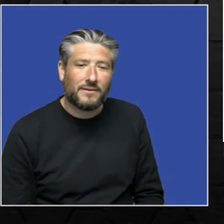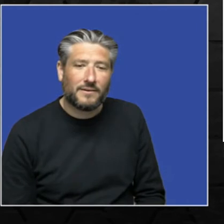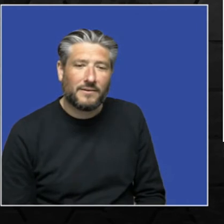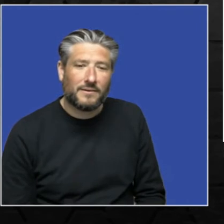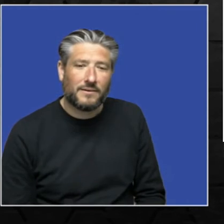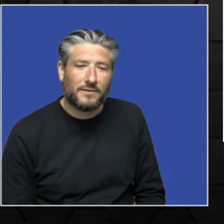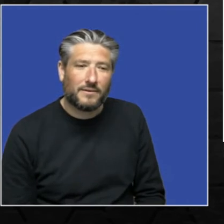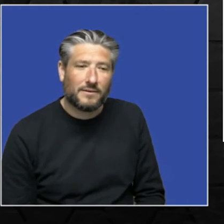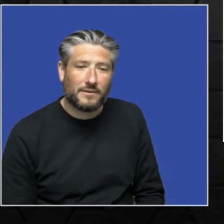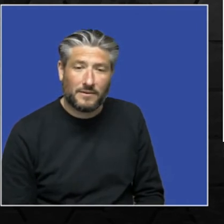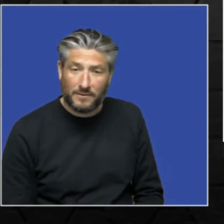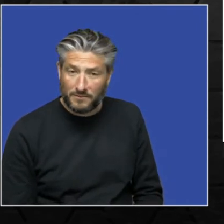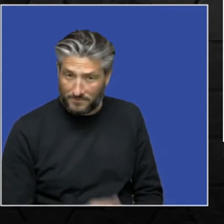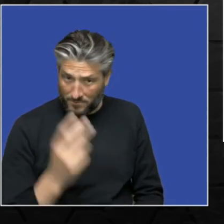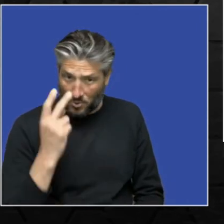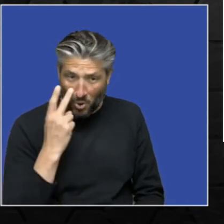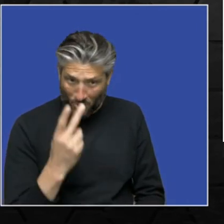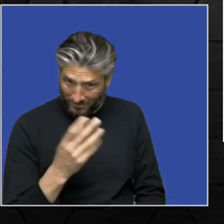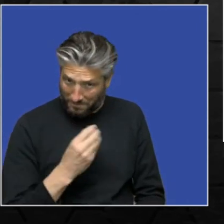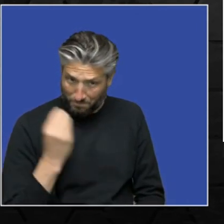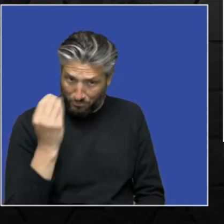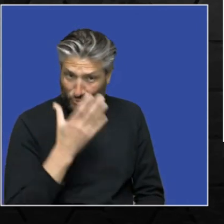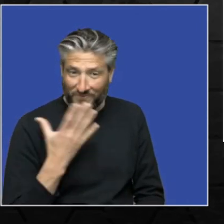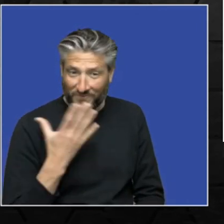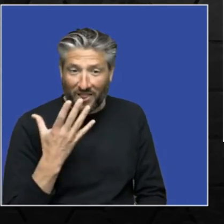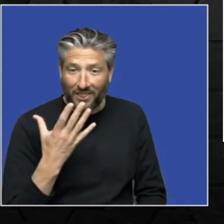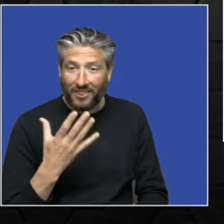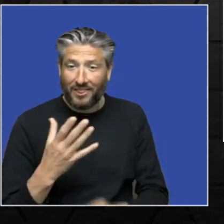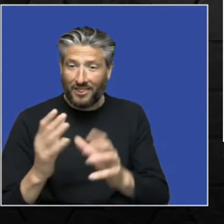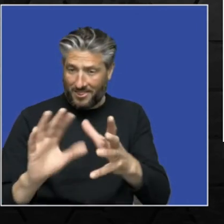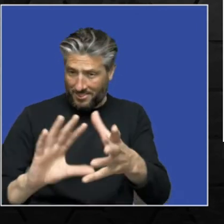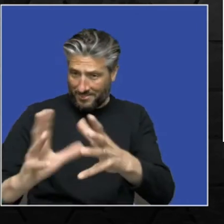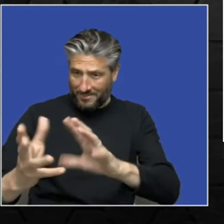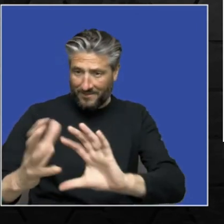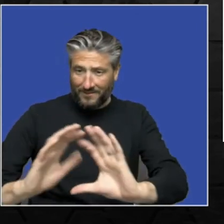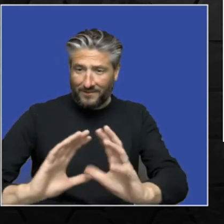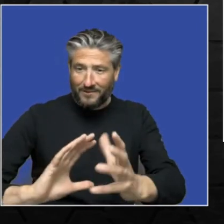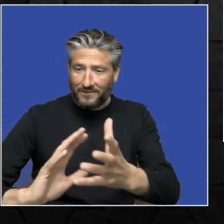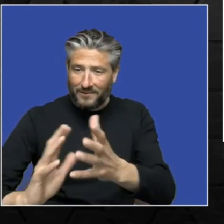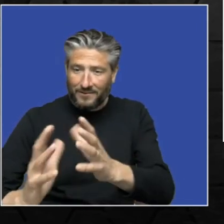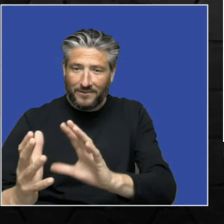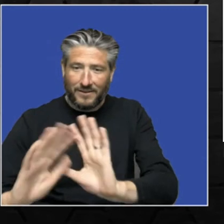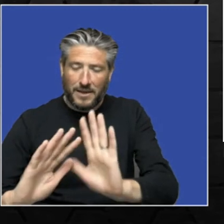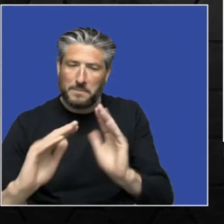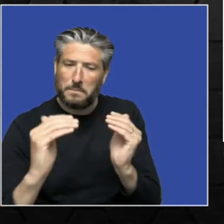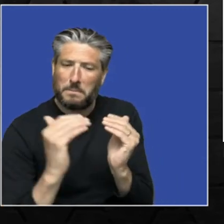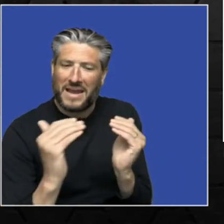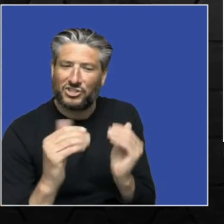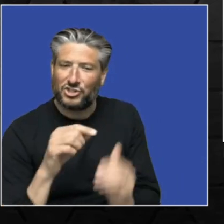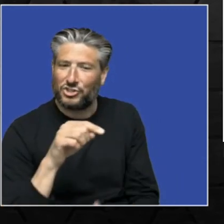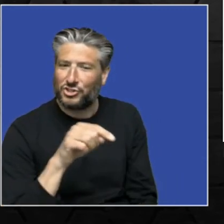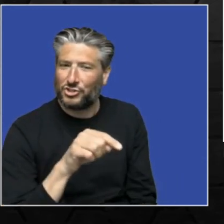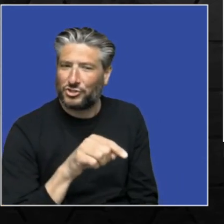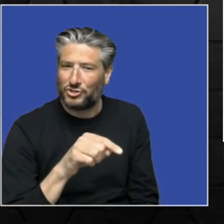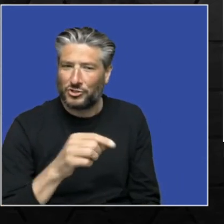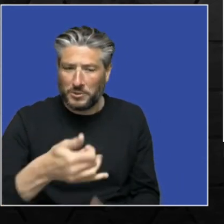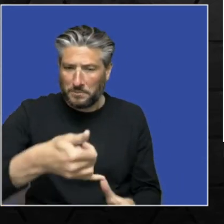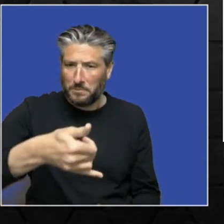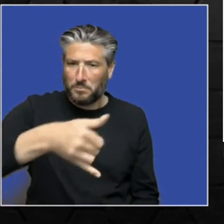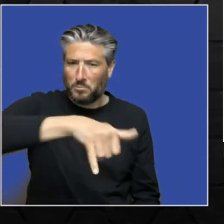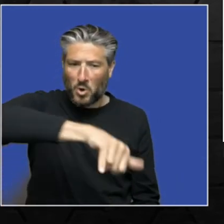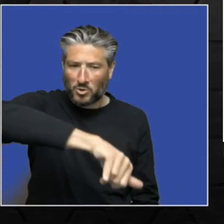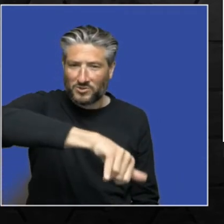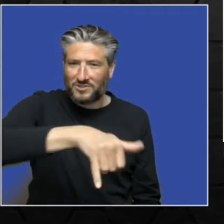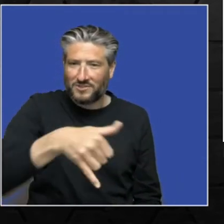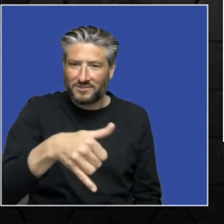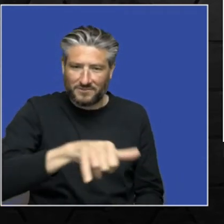beautiful it is changing its shape and trying to incorporate the features of the teapot more, look more like the teapot, or try to make it